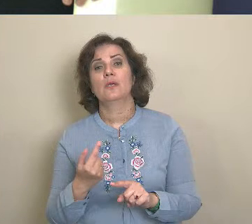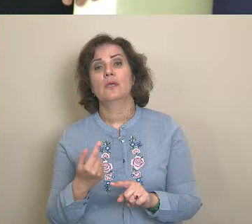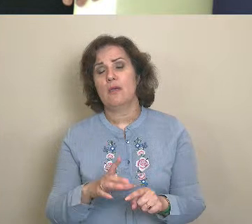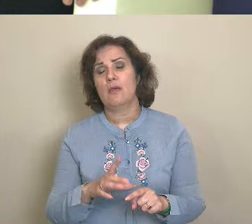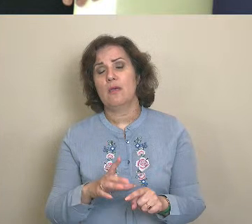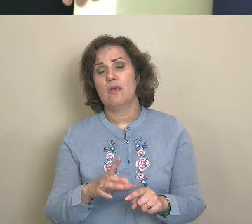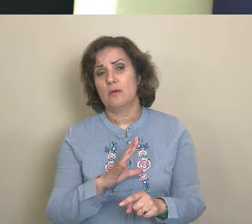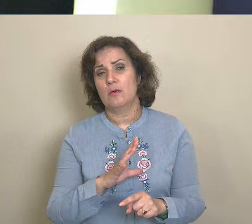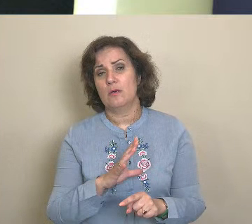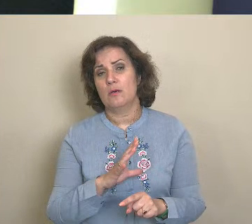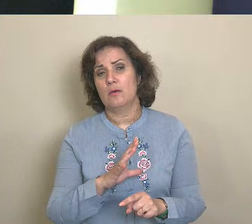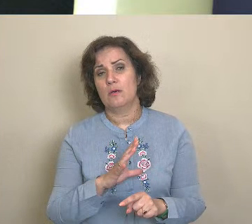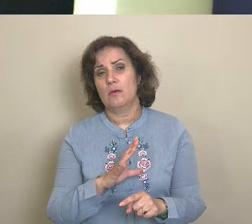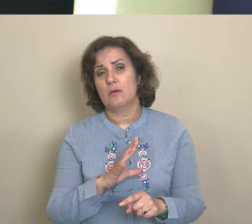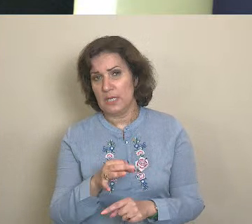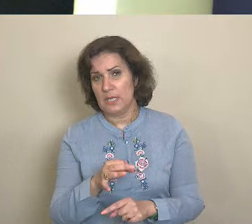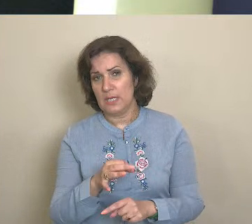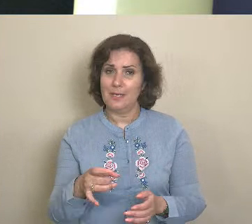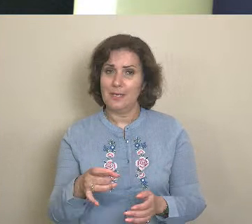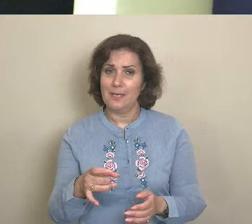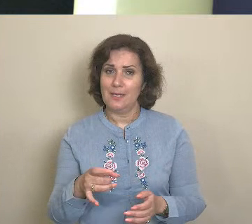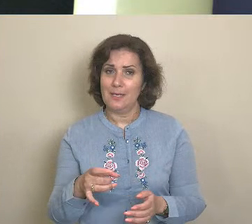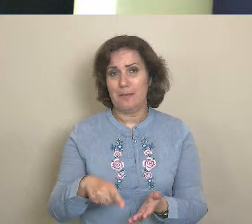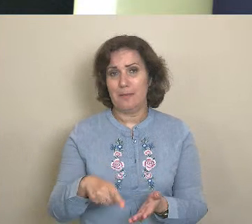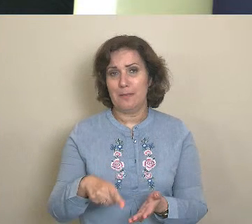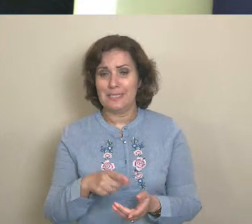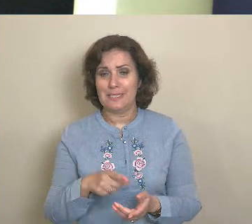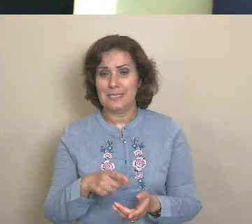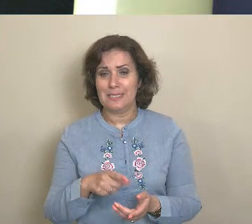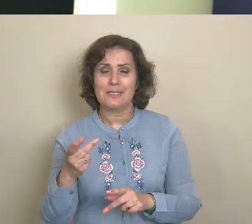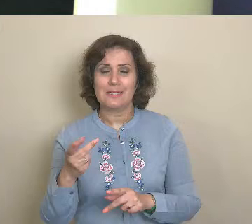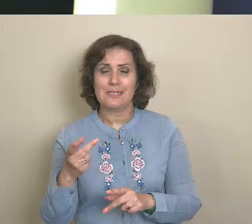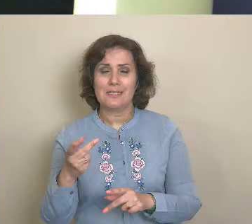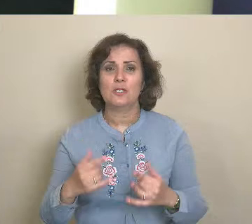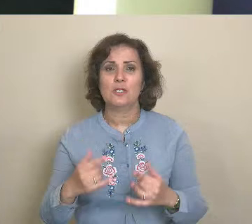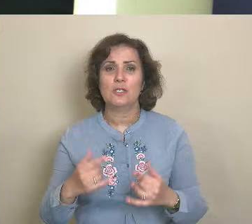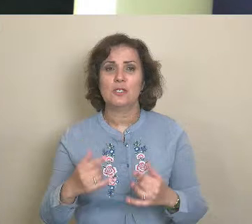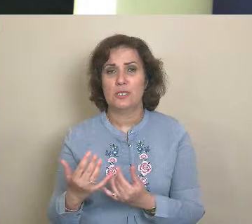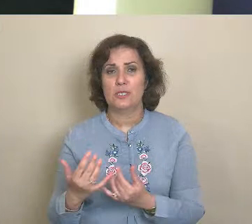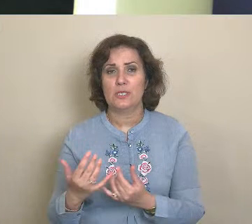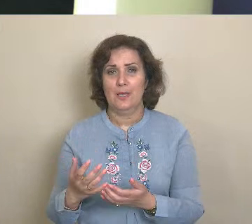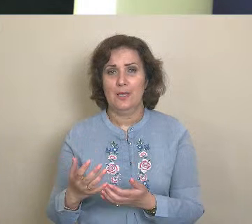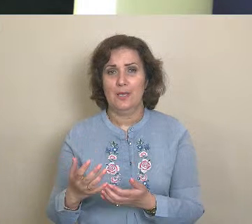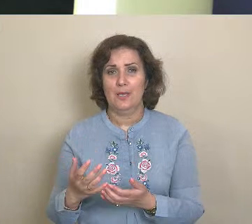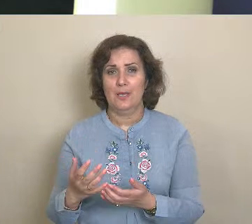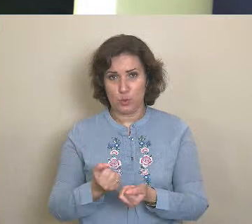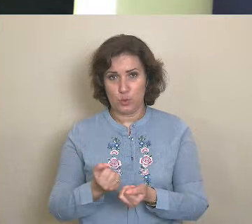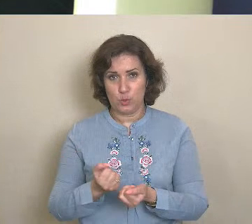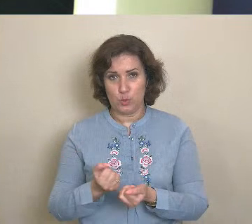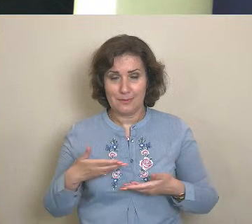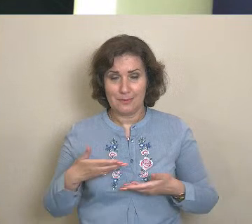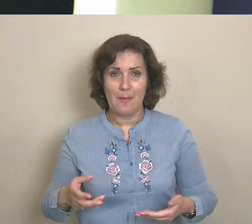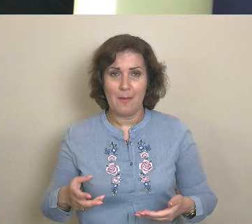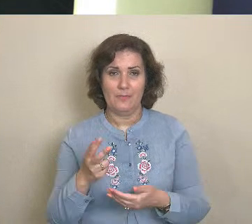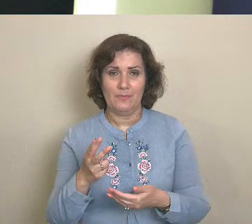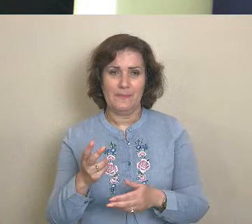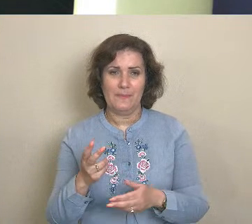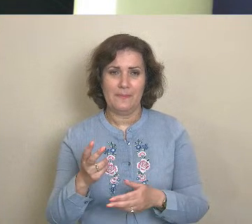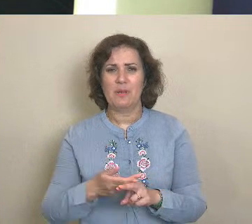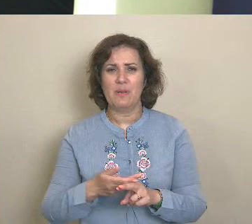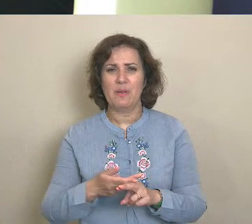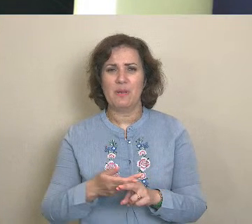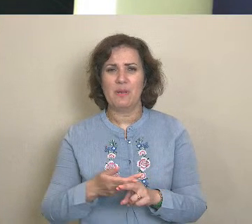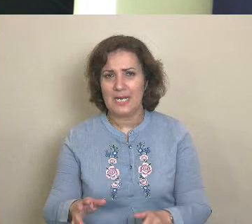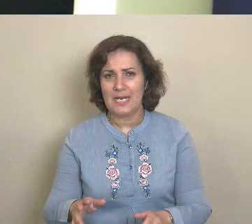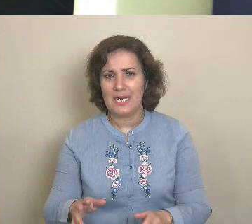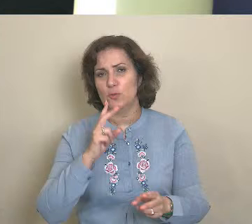establishment. Who established it? Oblast, Rayon, and city ones. The complaints that we receive in